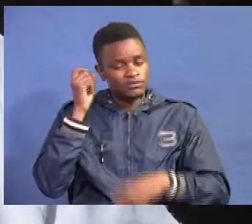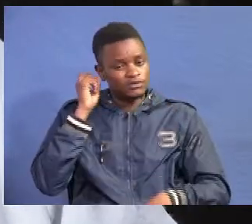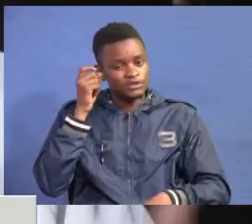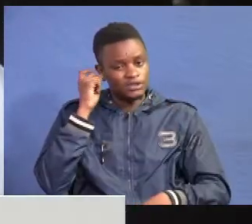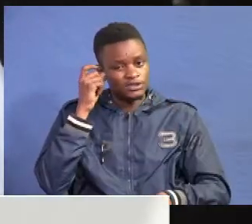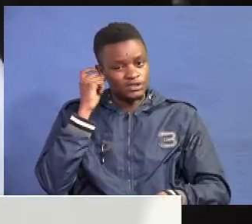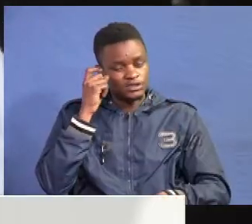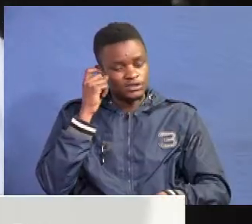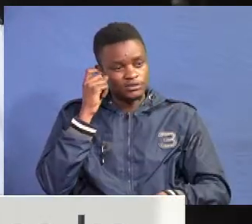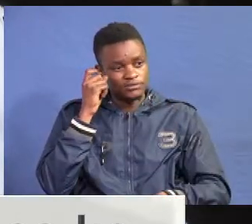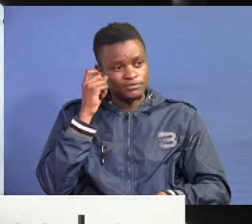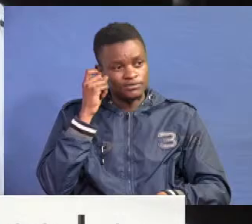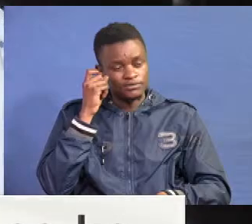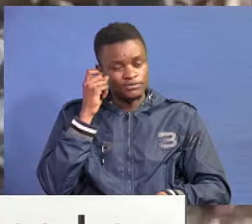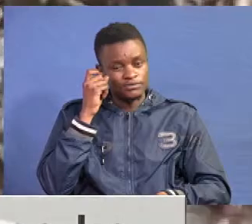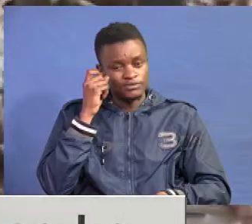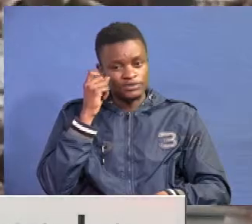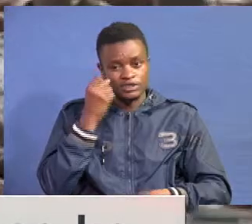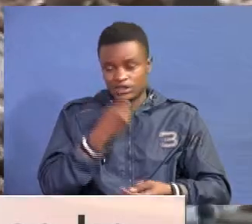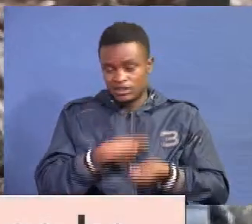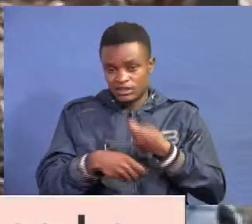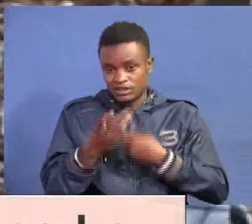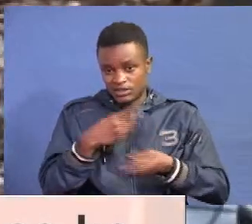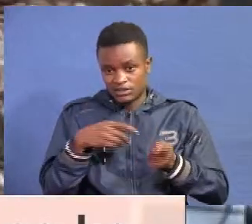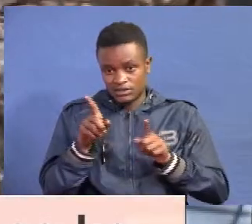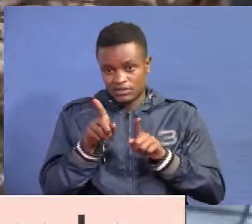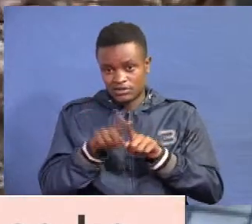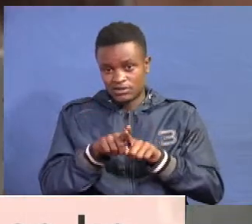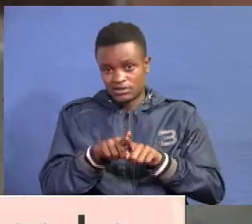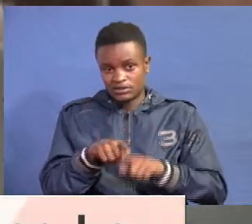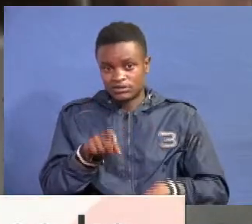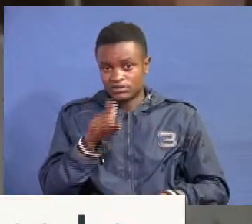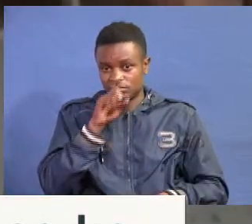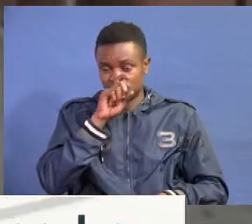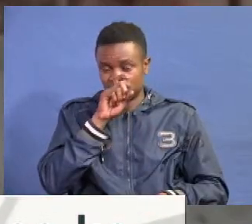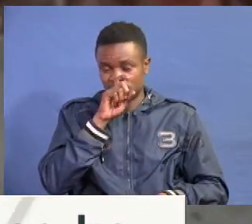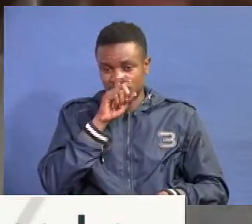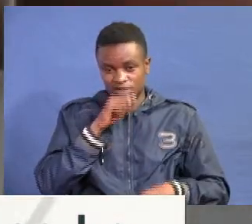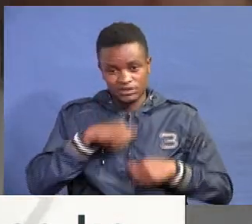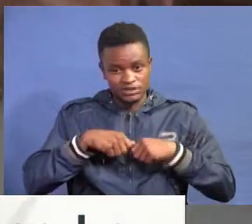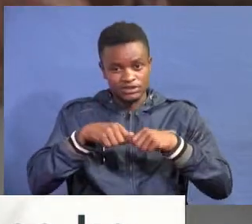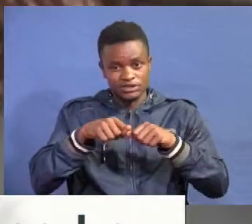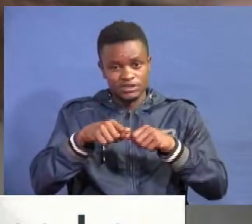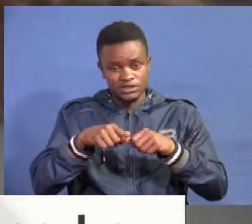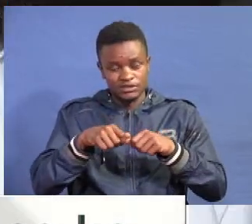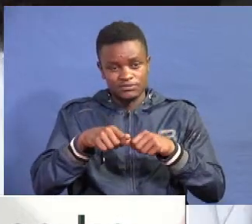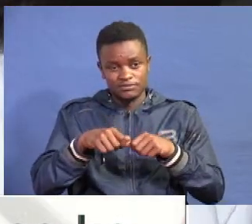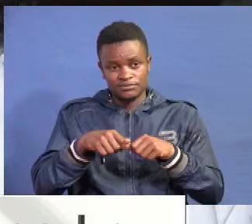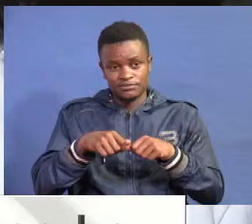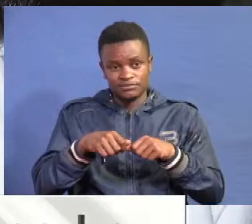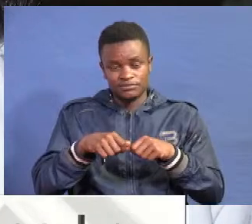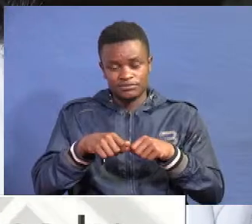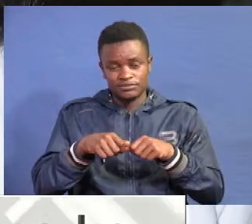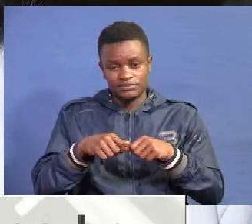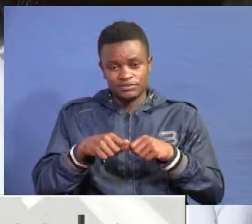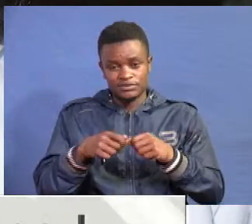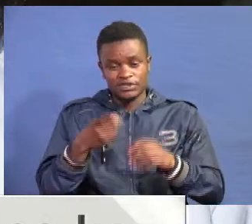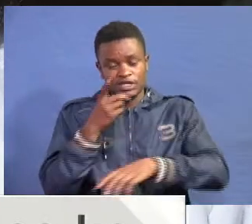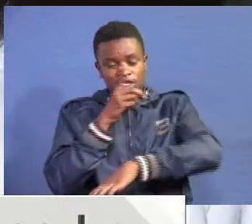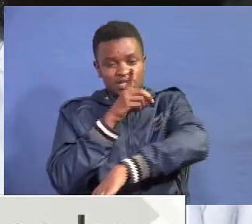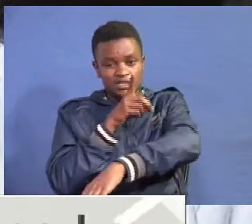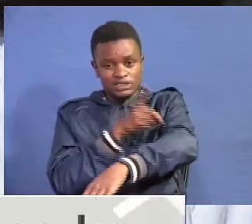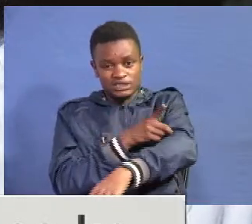hatching and selling it as chicken. And the process didn't just stop there. After hatching, I vaccinate the